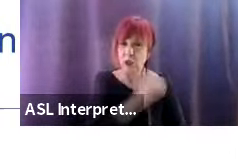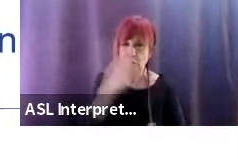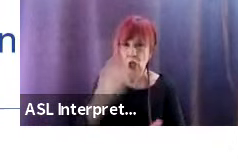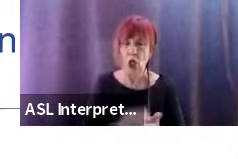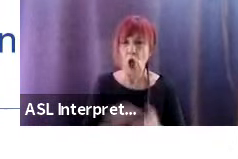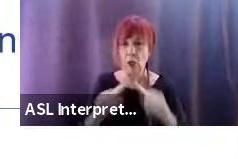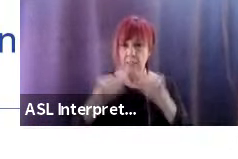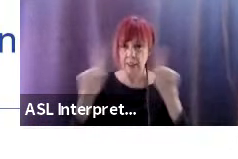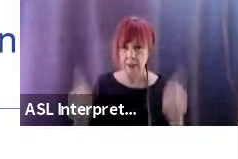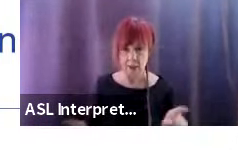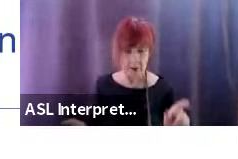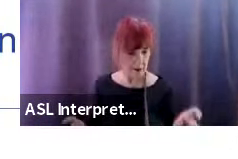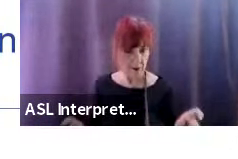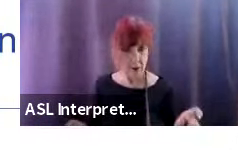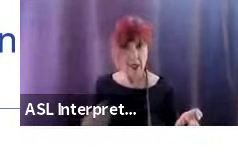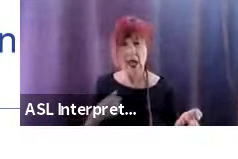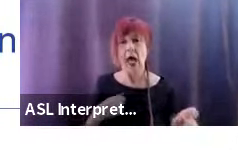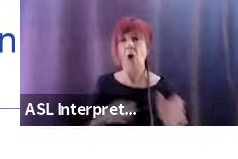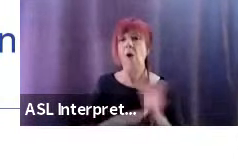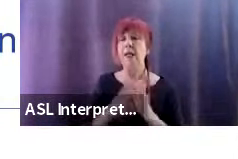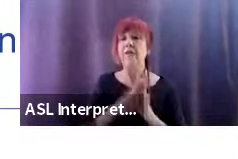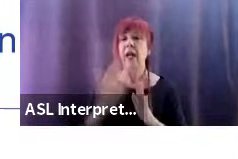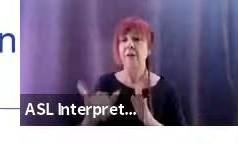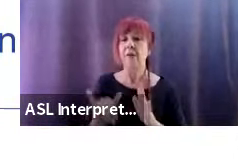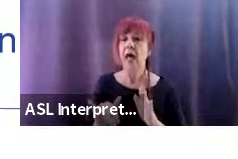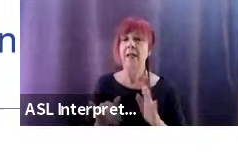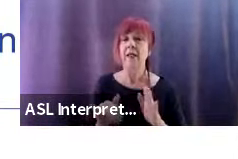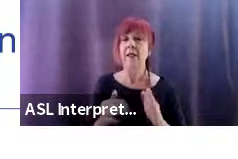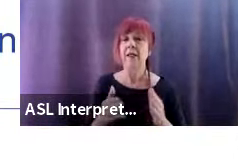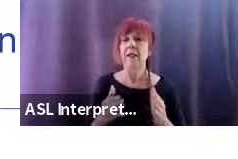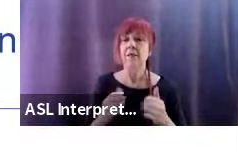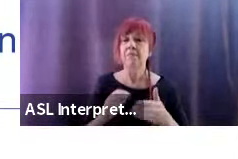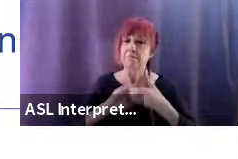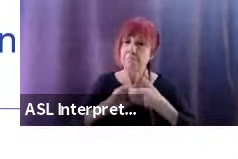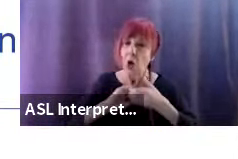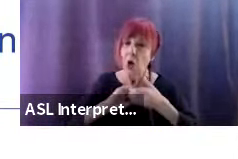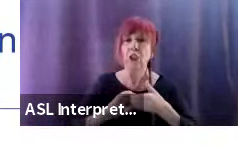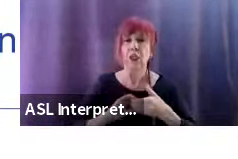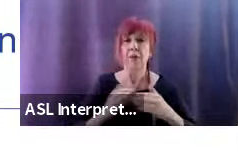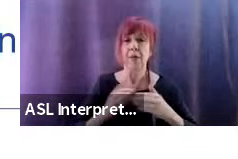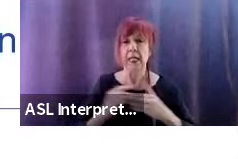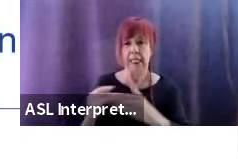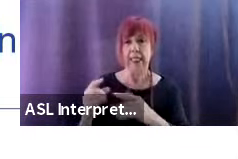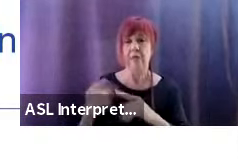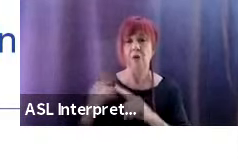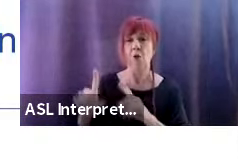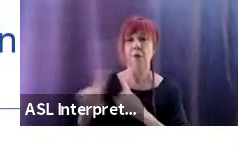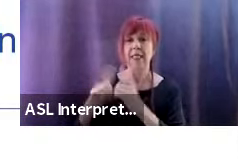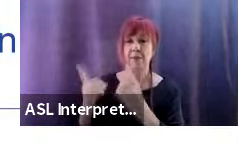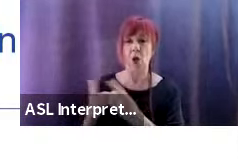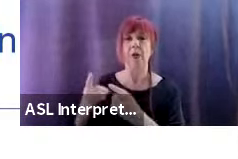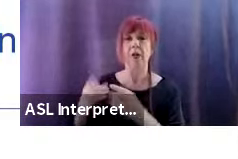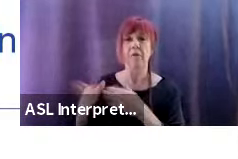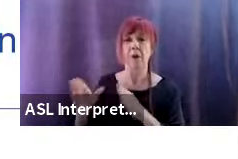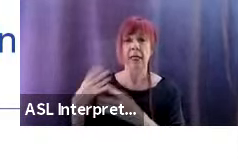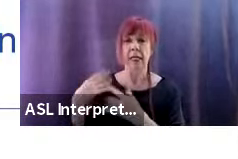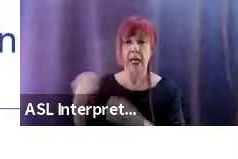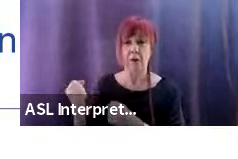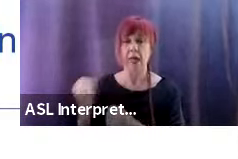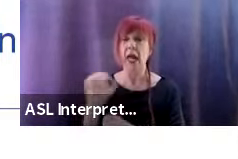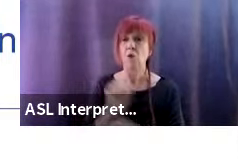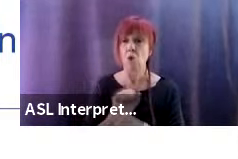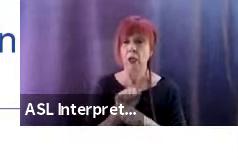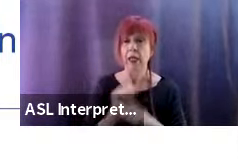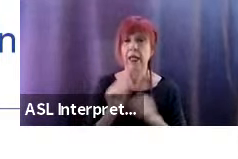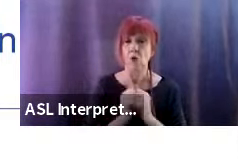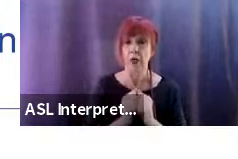we developed that allocation methodology in partnership and really led by our colleagues at the Department of Public Health, but also working closely with our colleagues